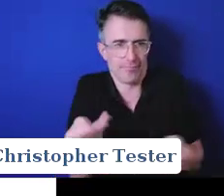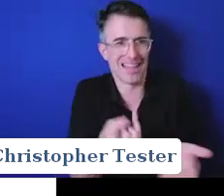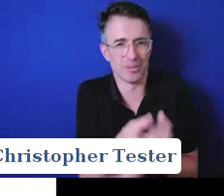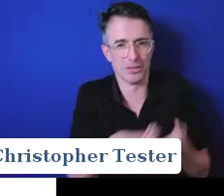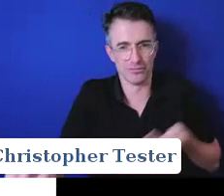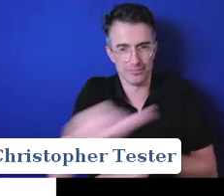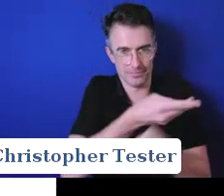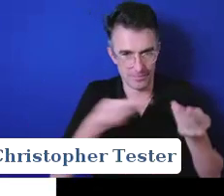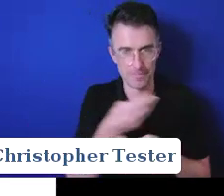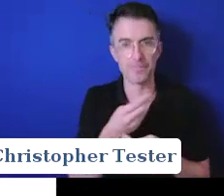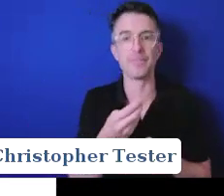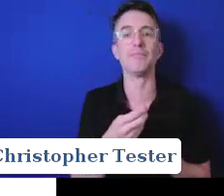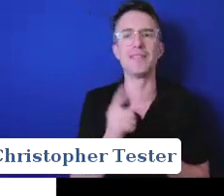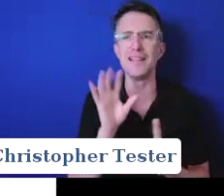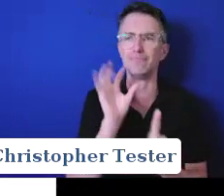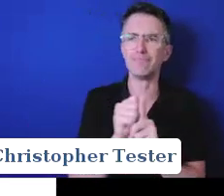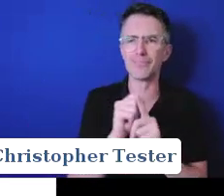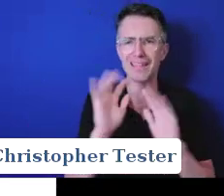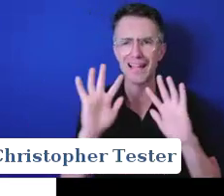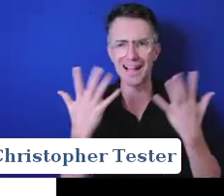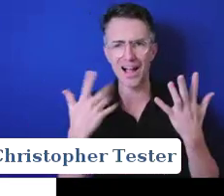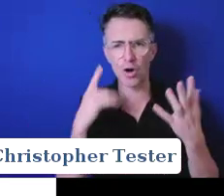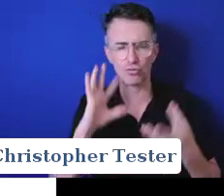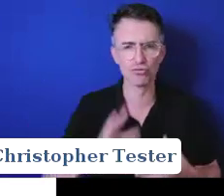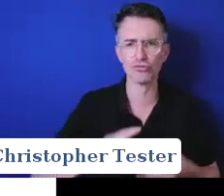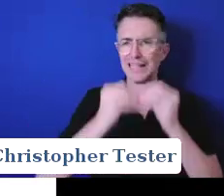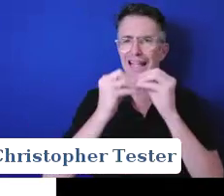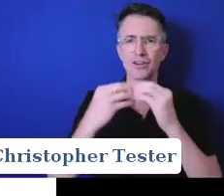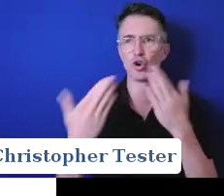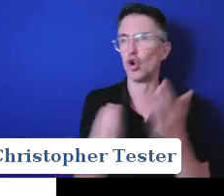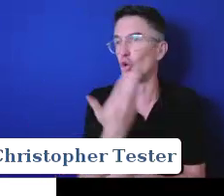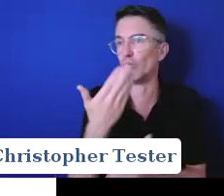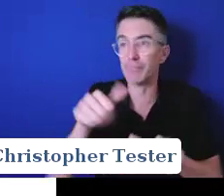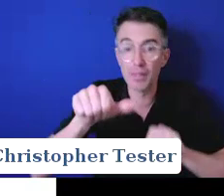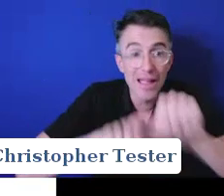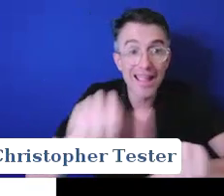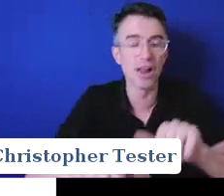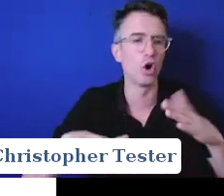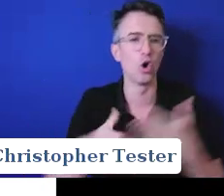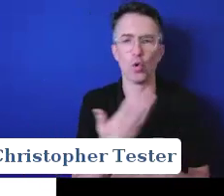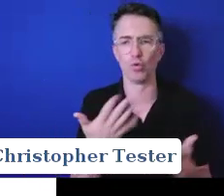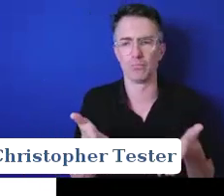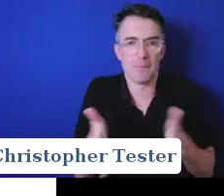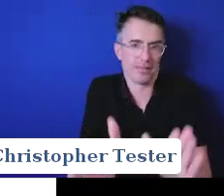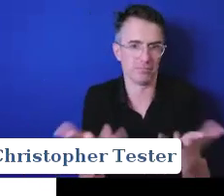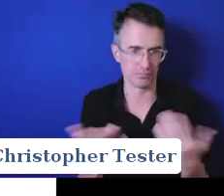some innovative approaches and strategies. And there are some synergies and interlinkages